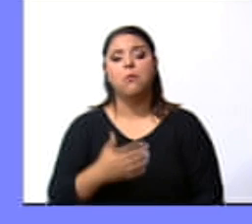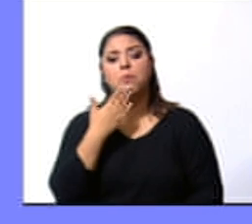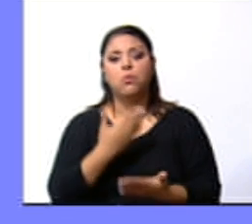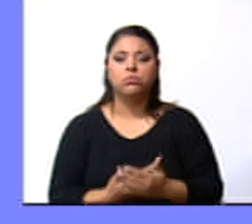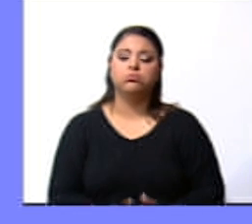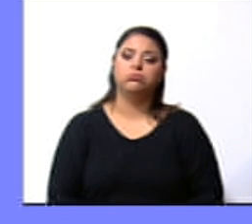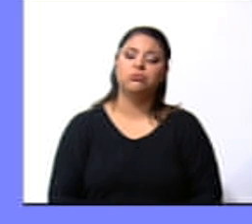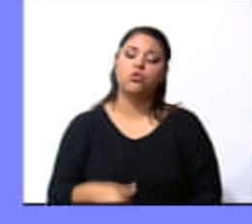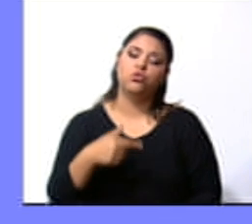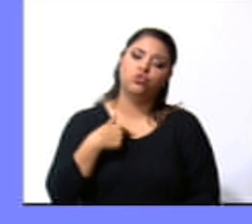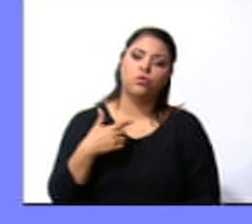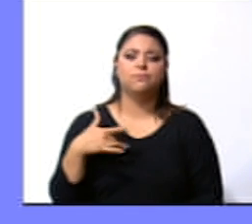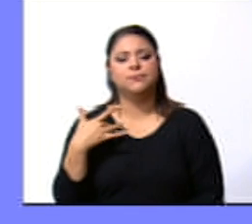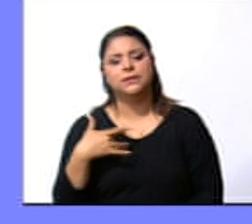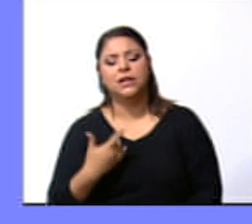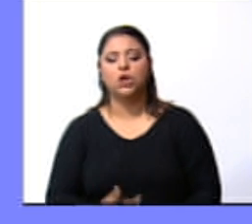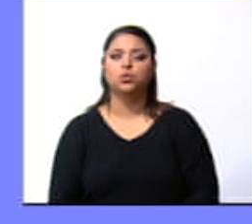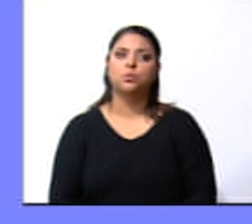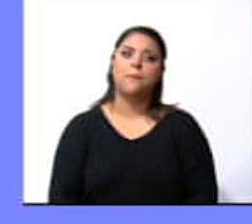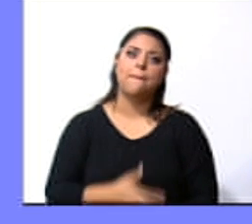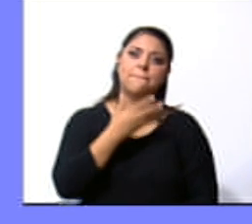feel